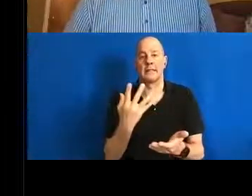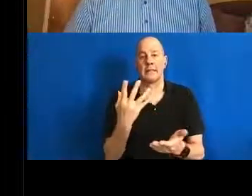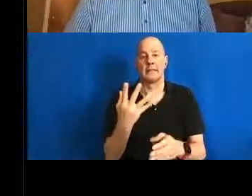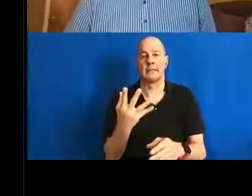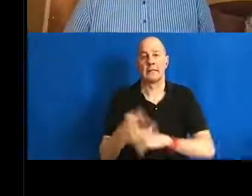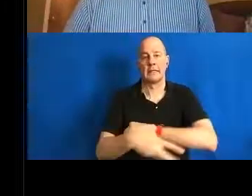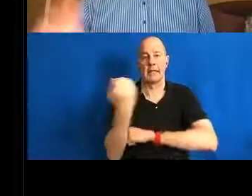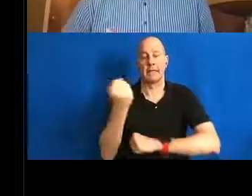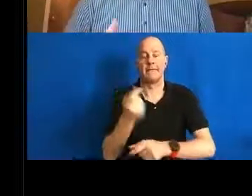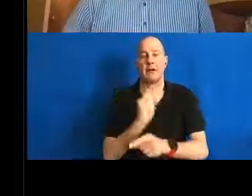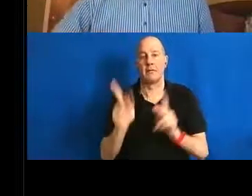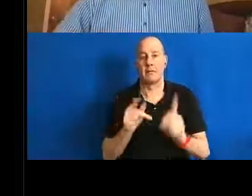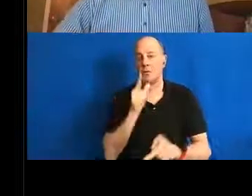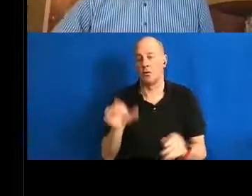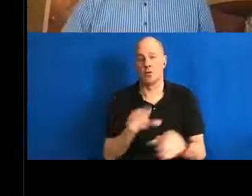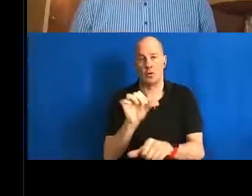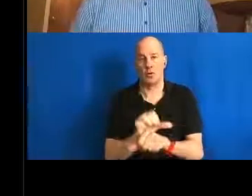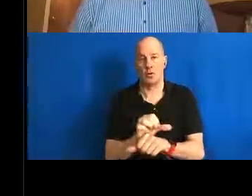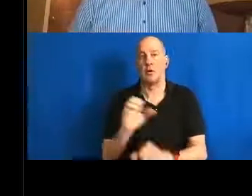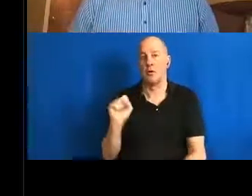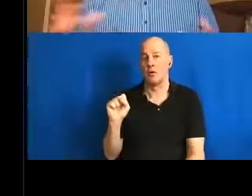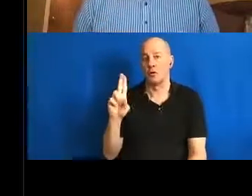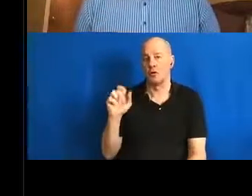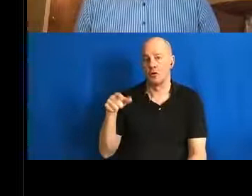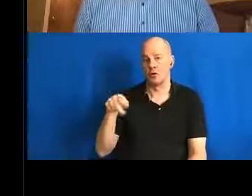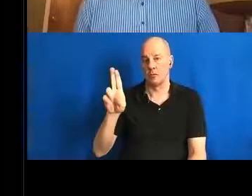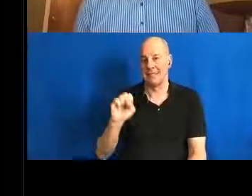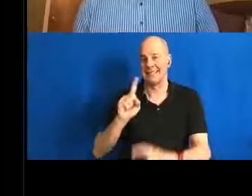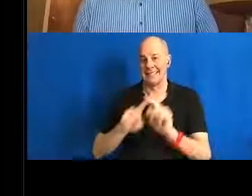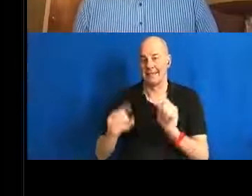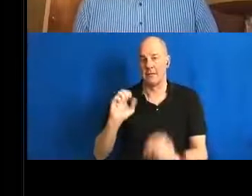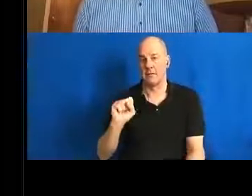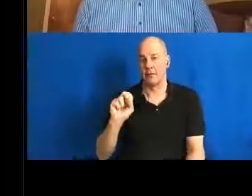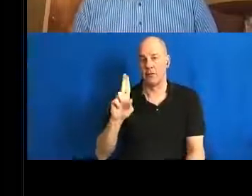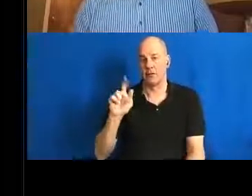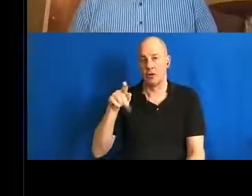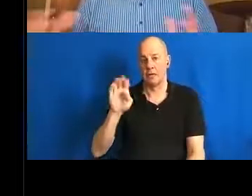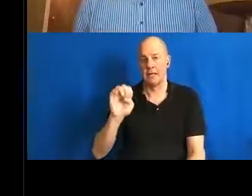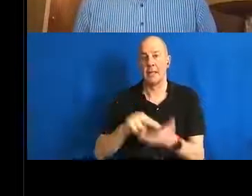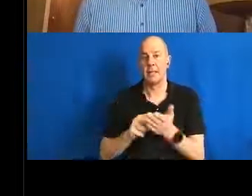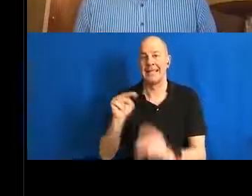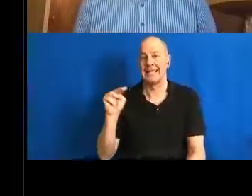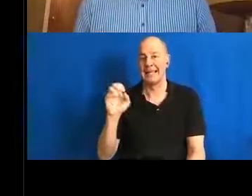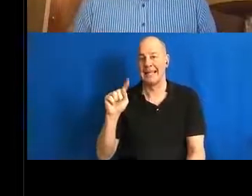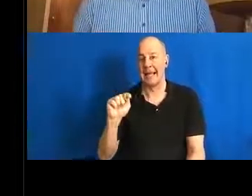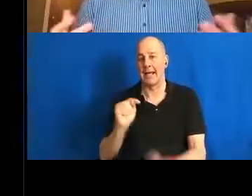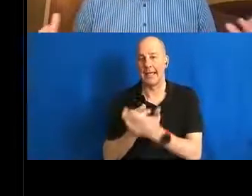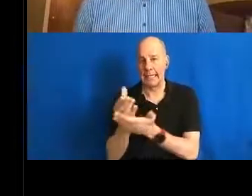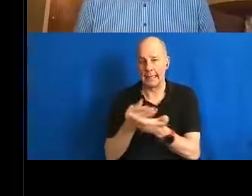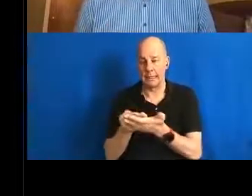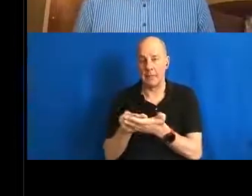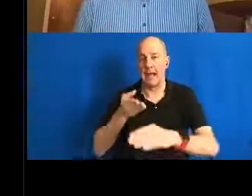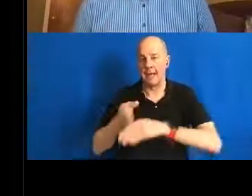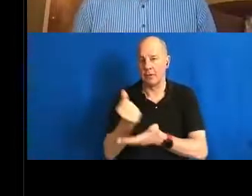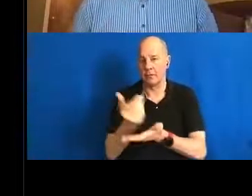So profits is different than surplus, which is the net income after expenses attributable to member labor. So if you're